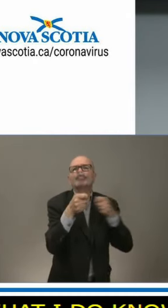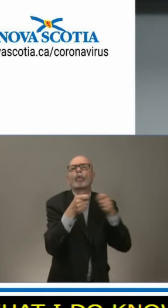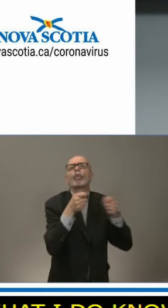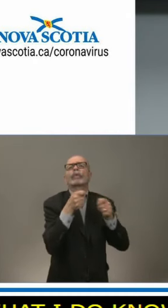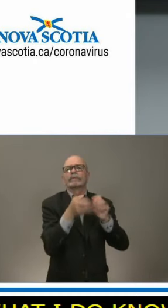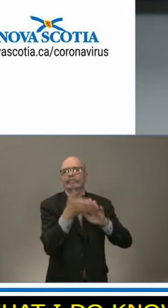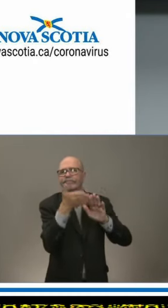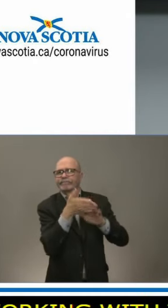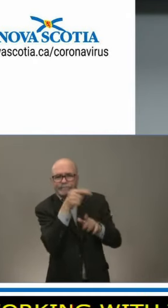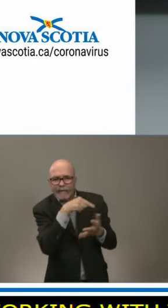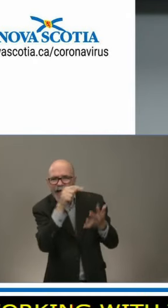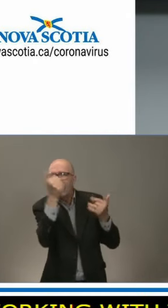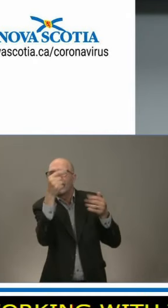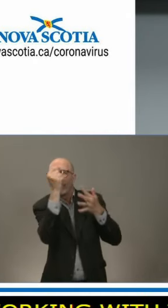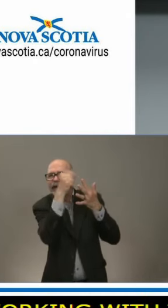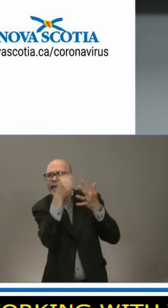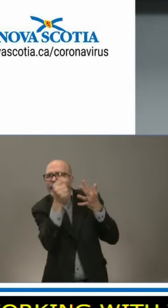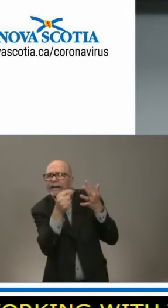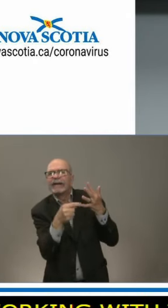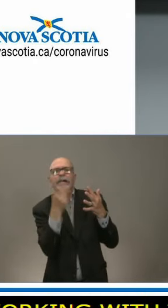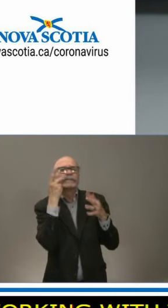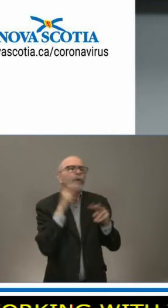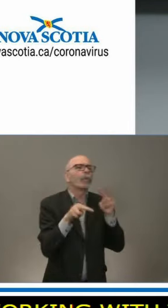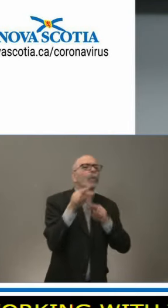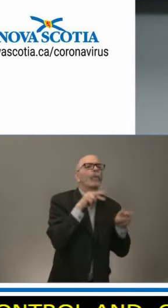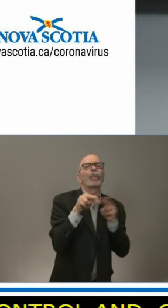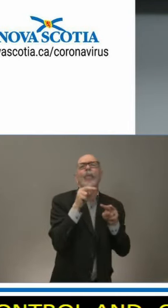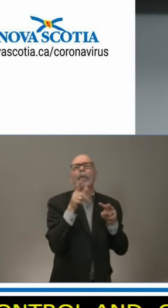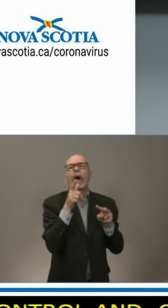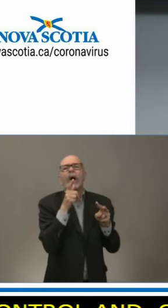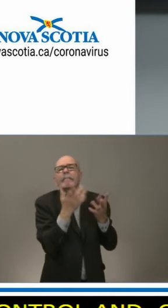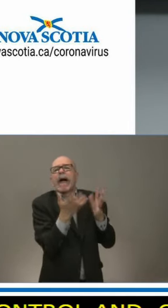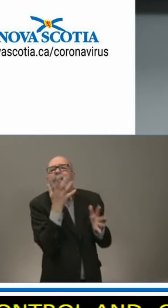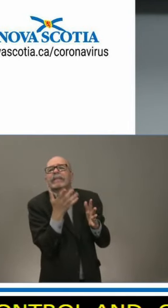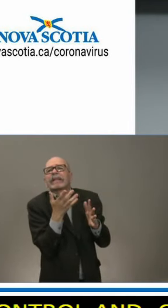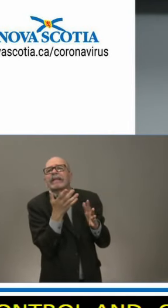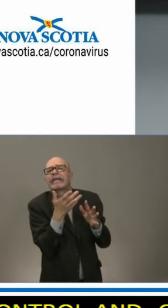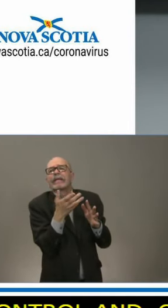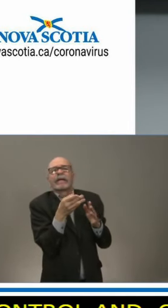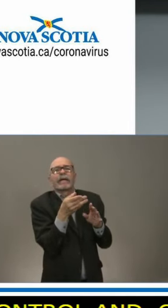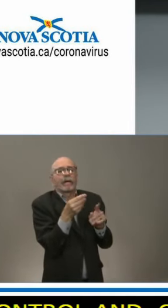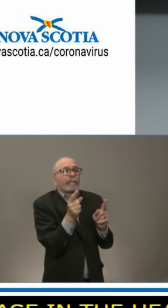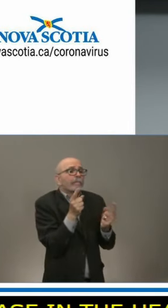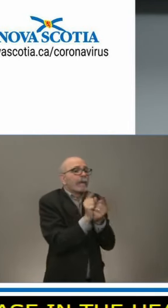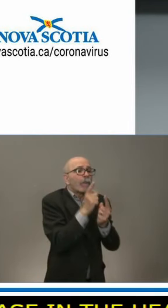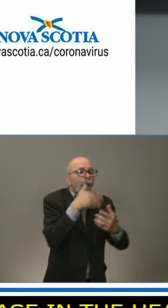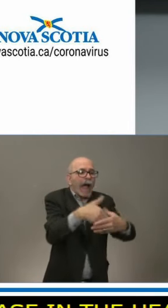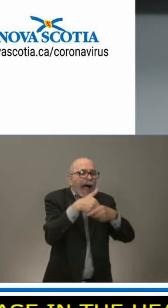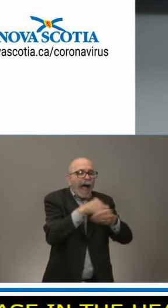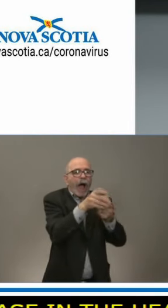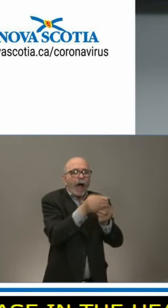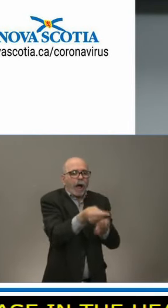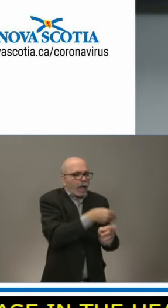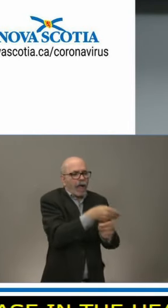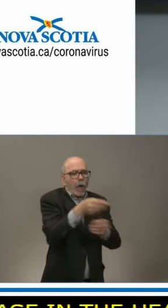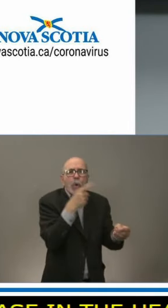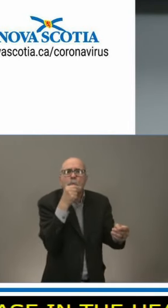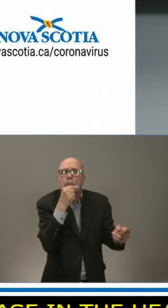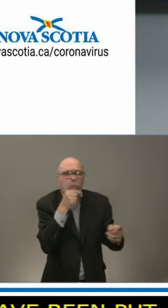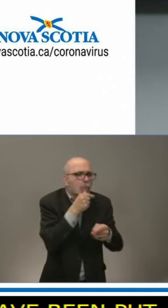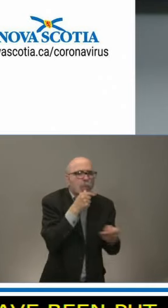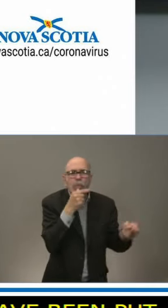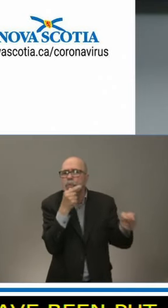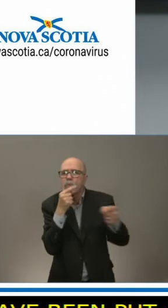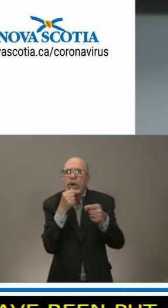facility, to identify who may have been put at risk, whether they're another patient or a healthcare worker, and appropriate steps, testing of